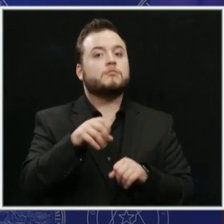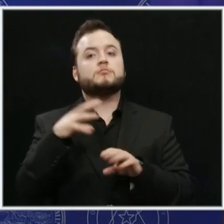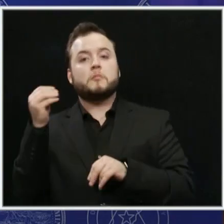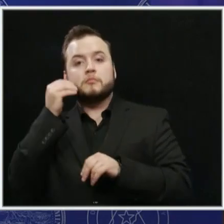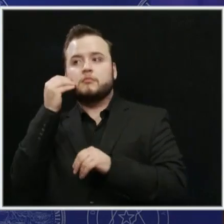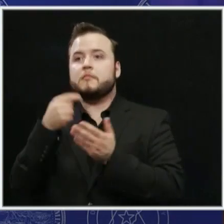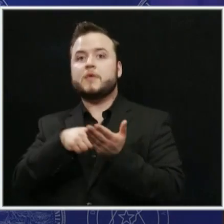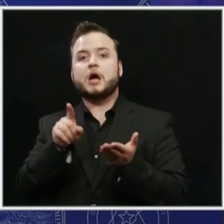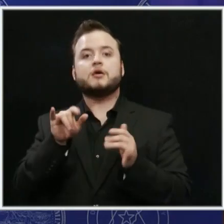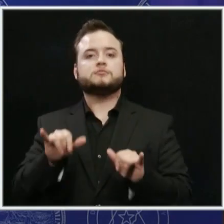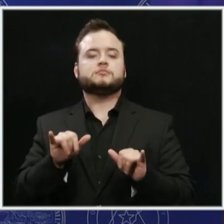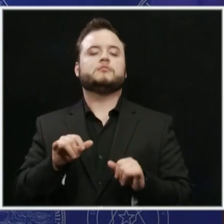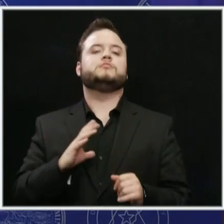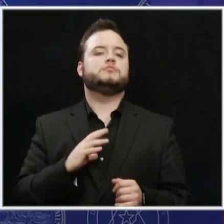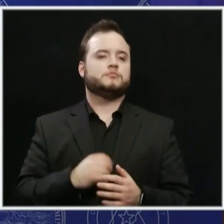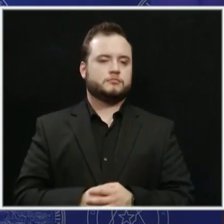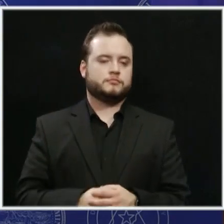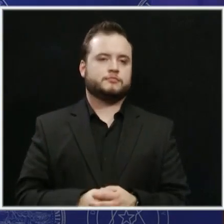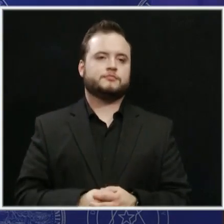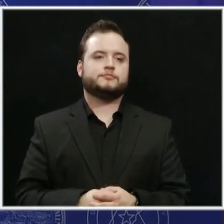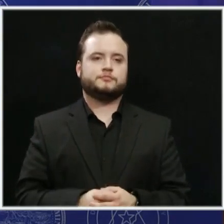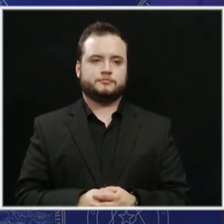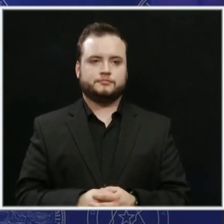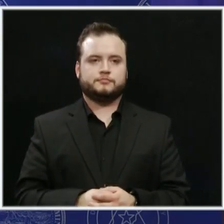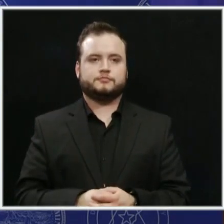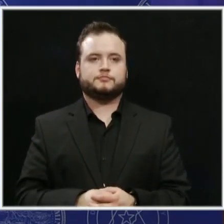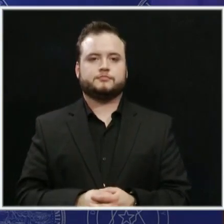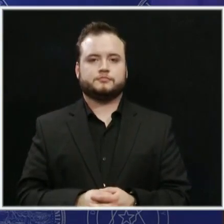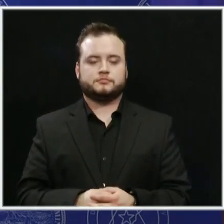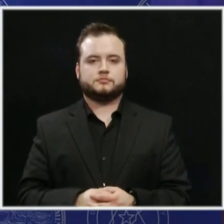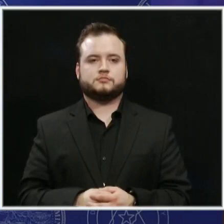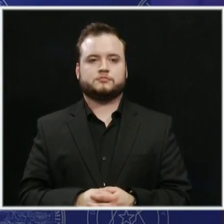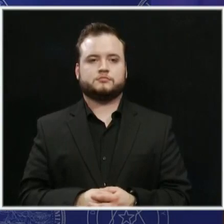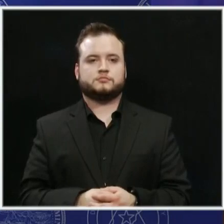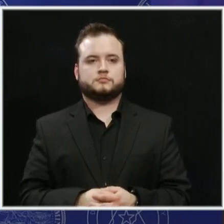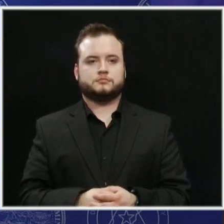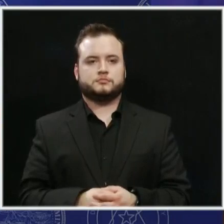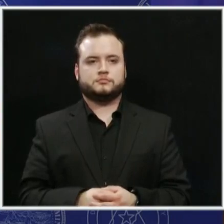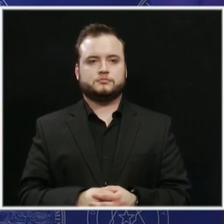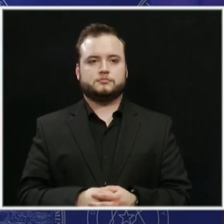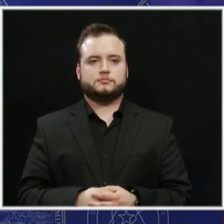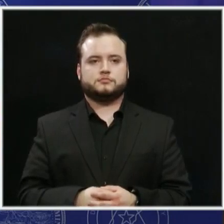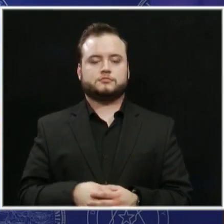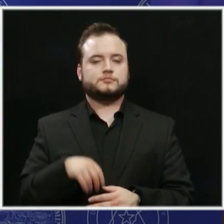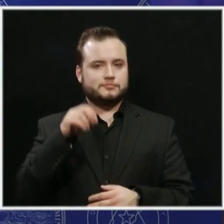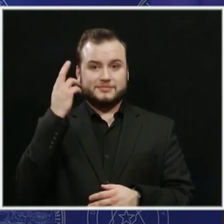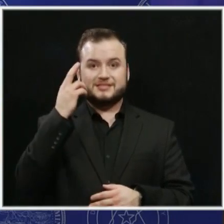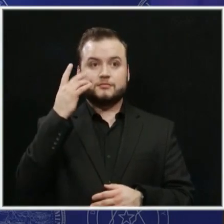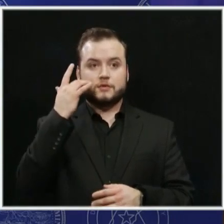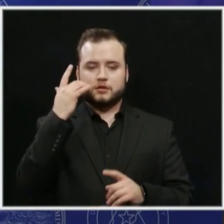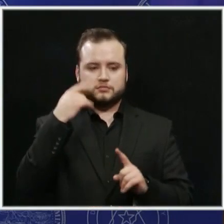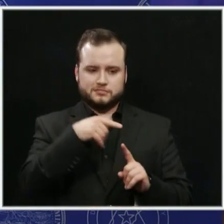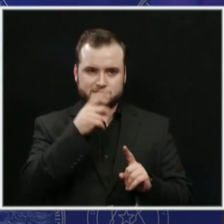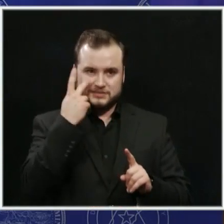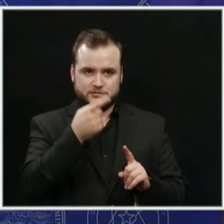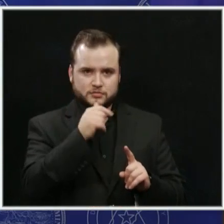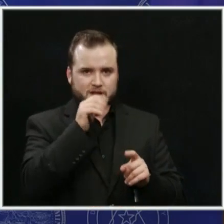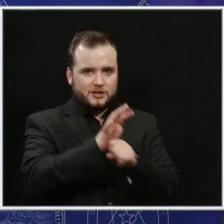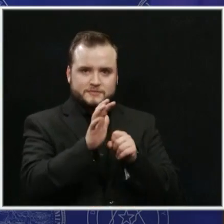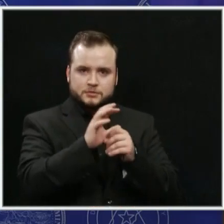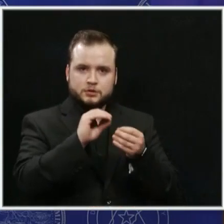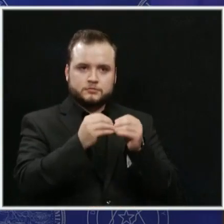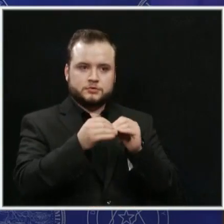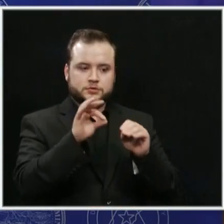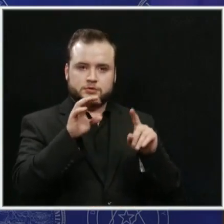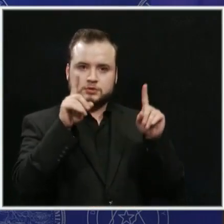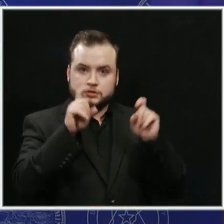And the reason is that we don't have the capacity or didn't have the capacity to test that person. That would have been the perfect time to test that person. They come through that line, they